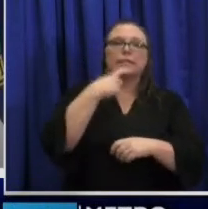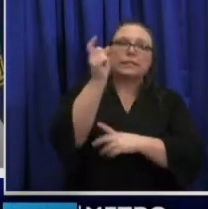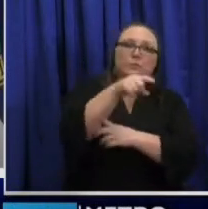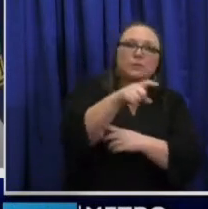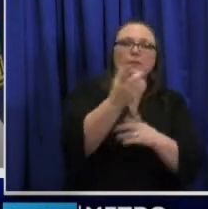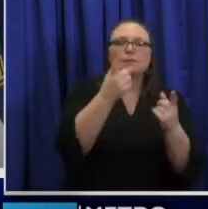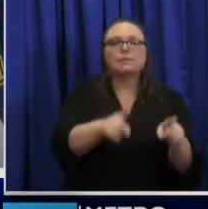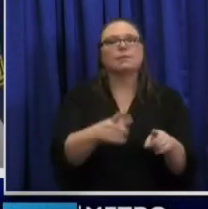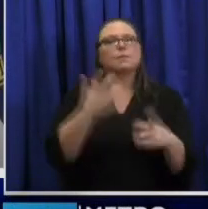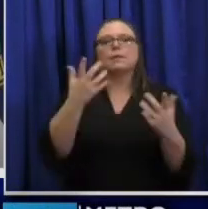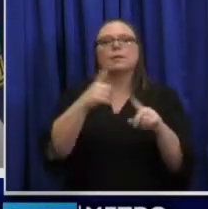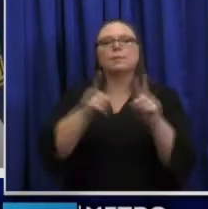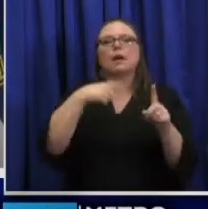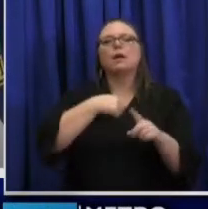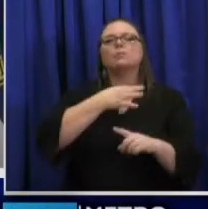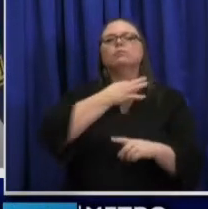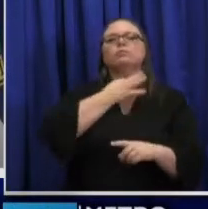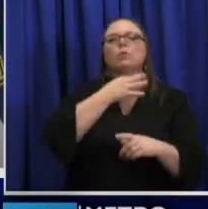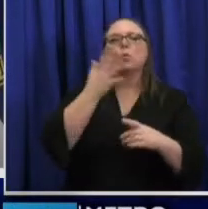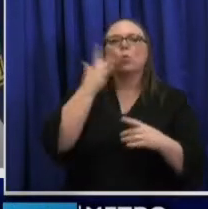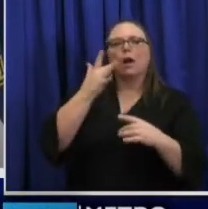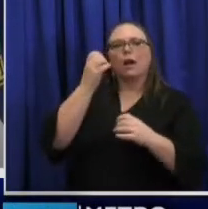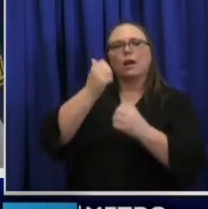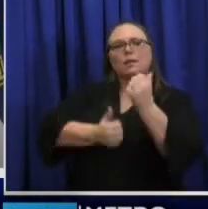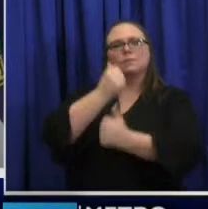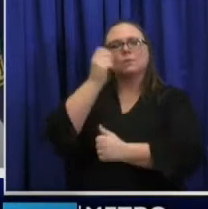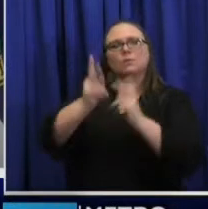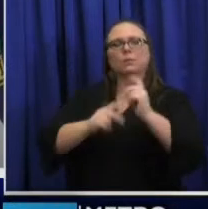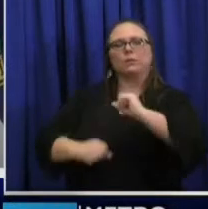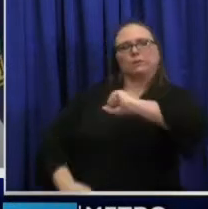understand what the resistance is, in essence.